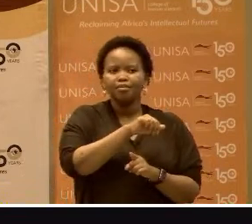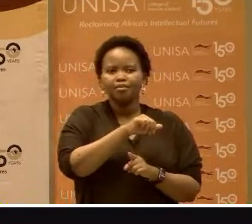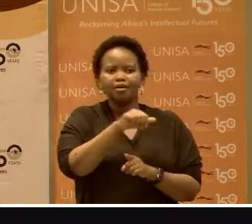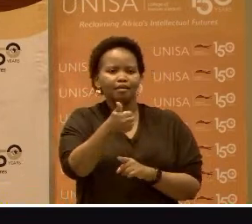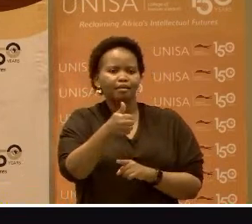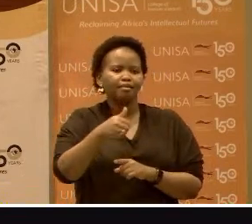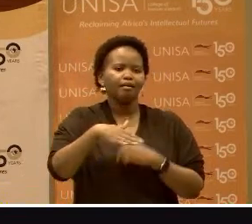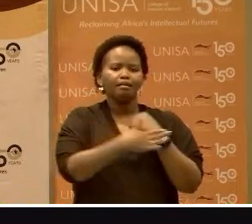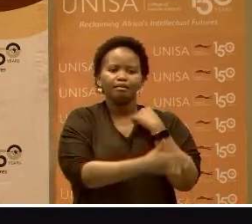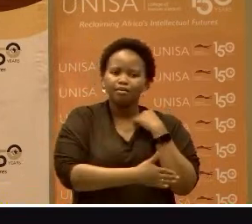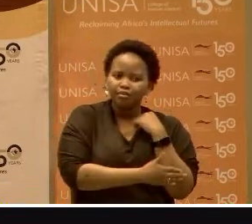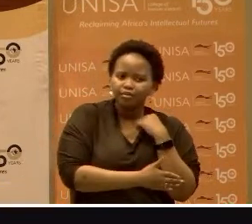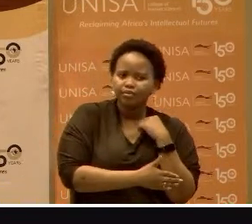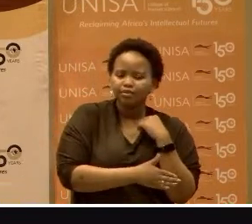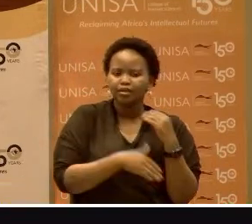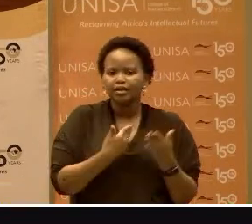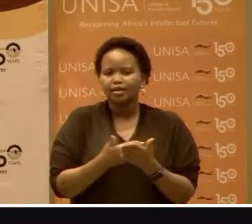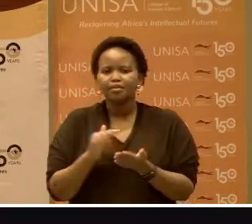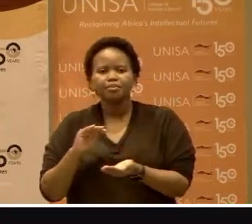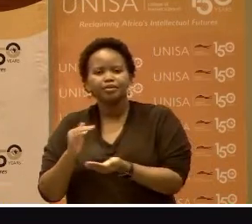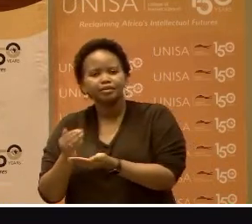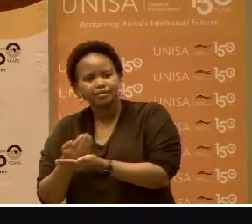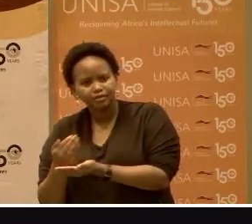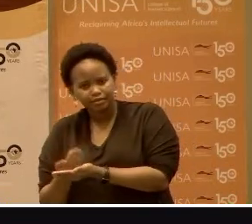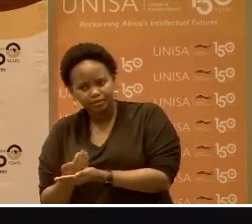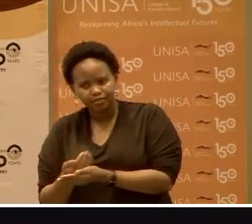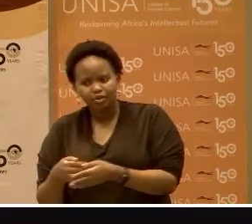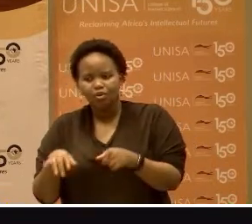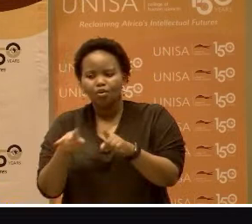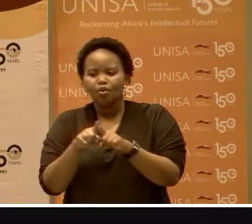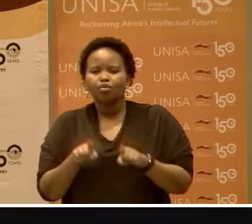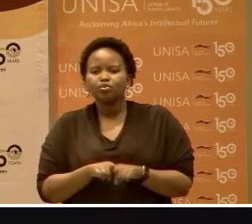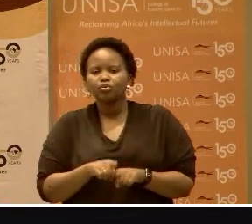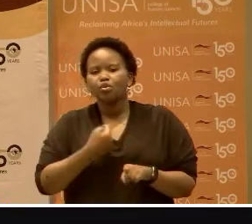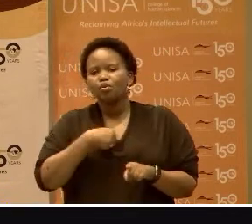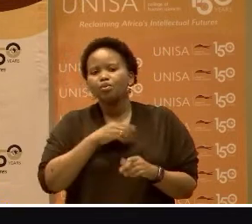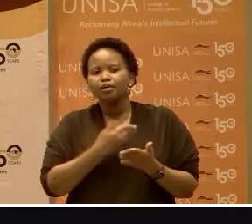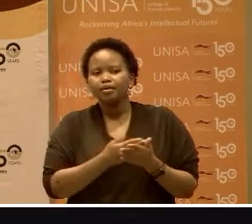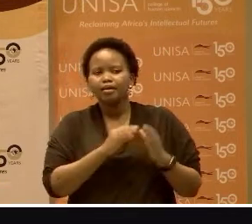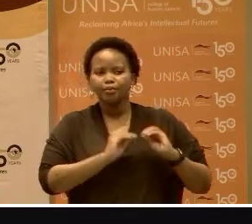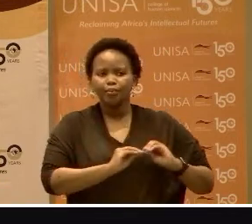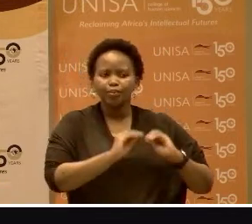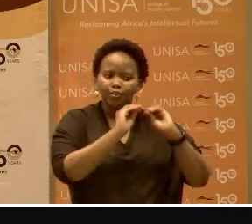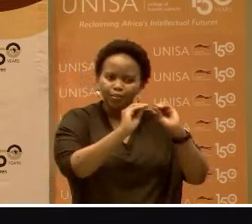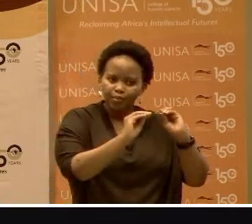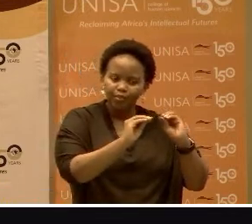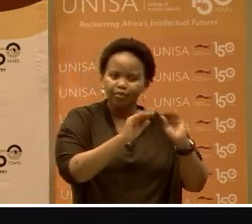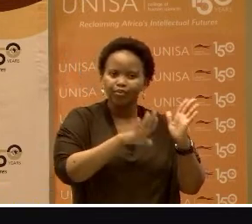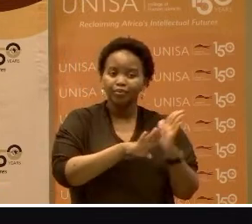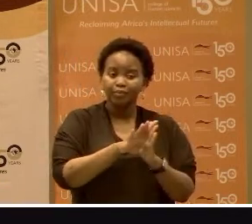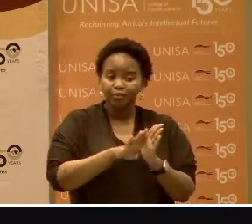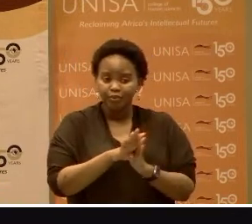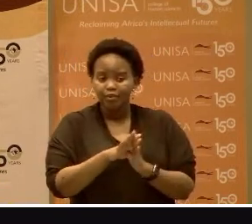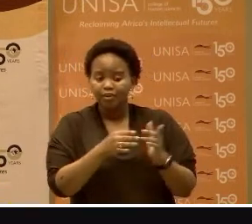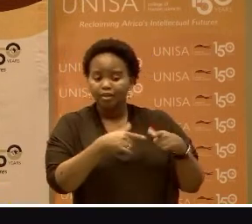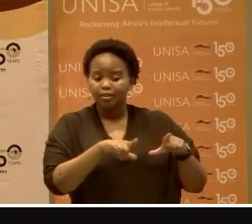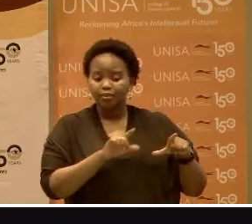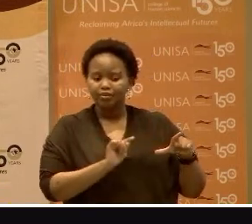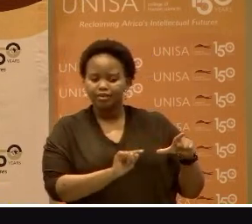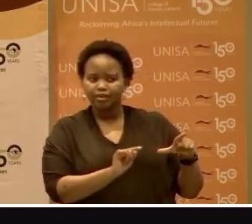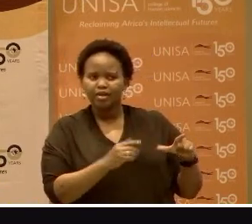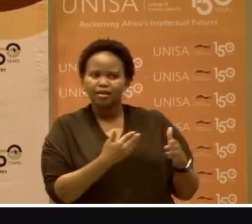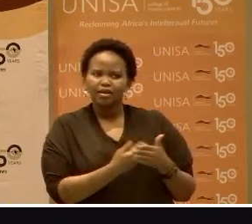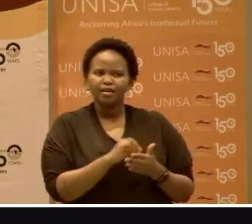Also, it can be added that the UN recognition of promoting indigenous languages and the launching of 10-year survival plan